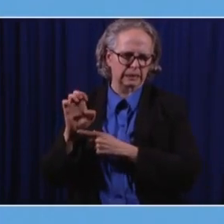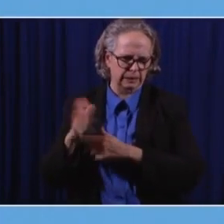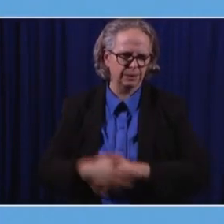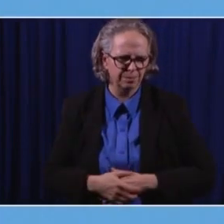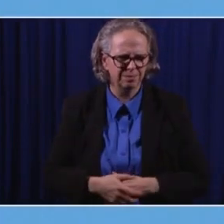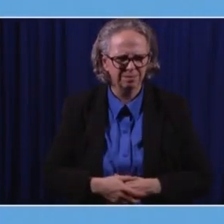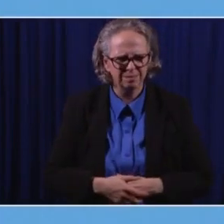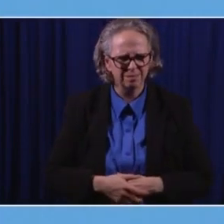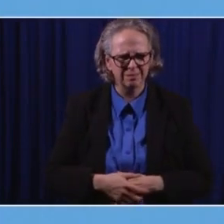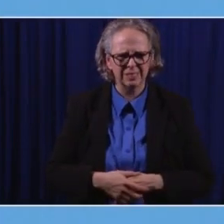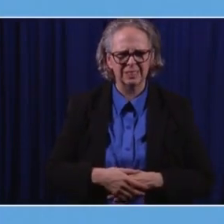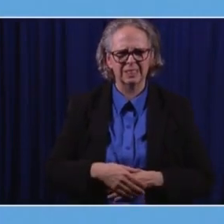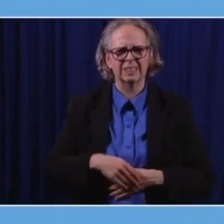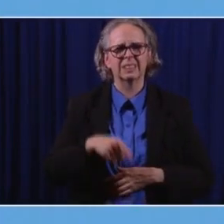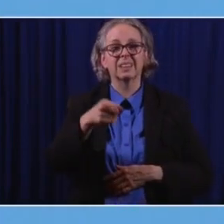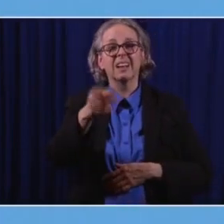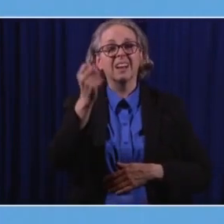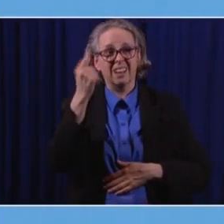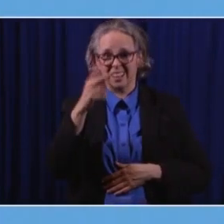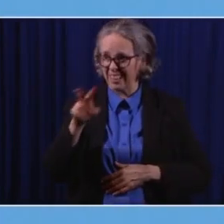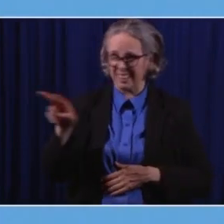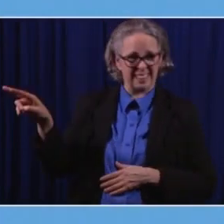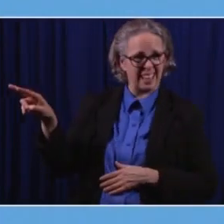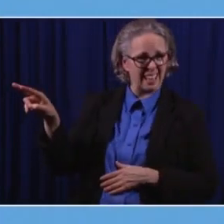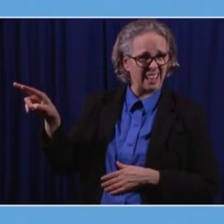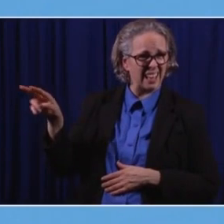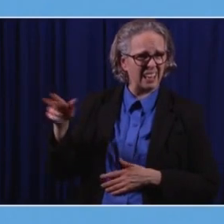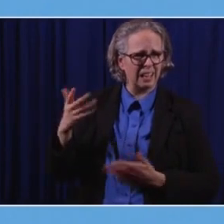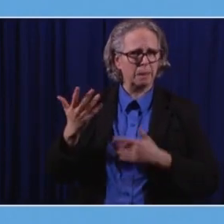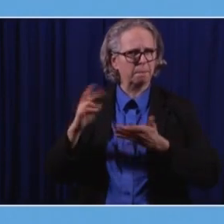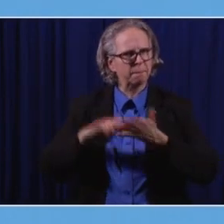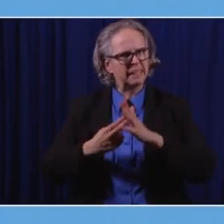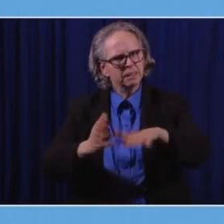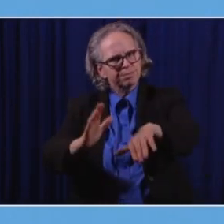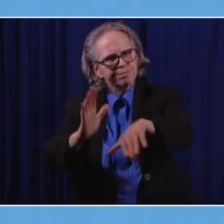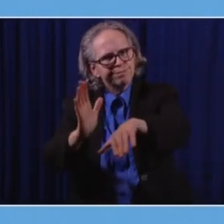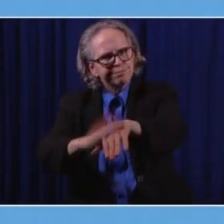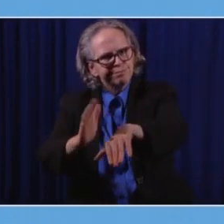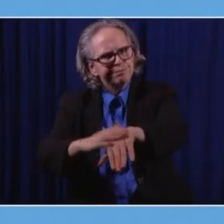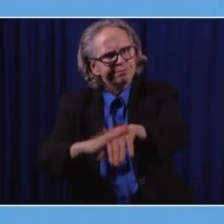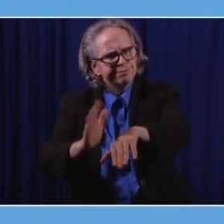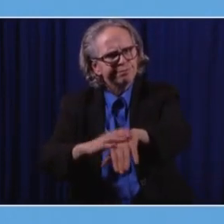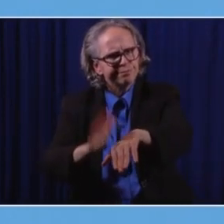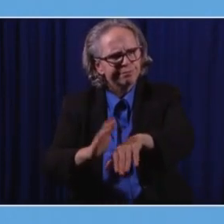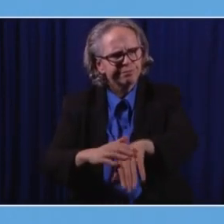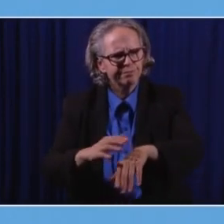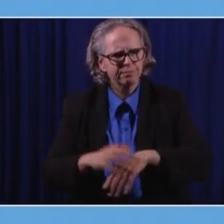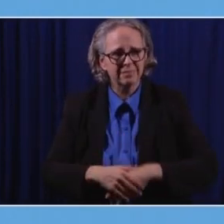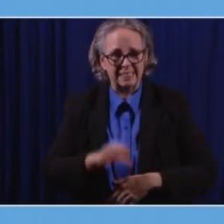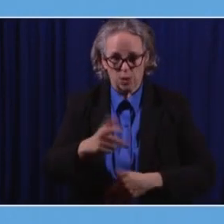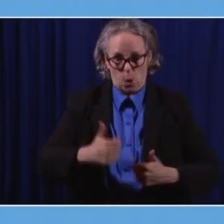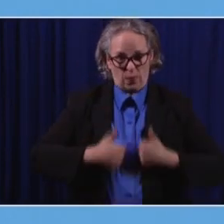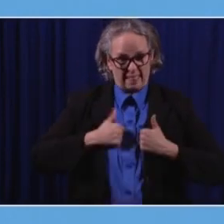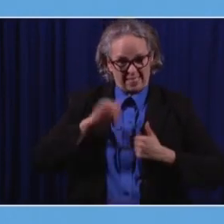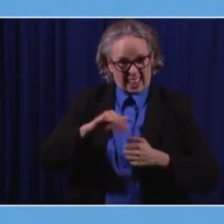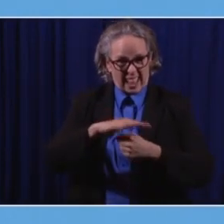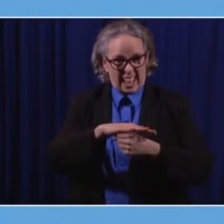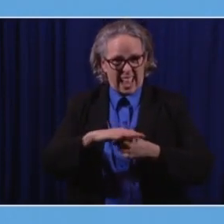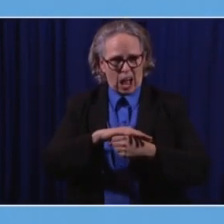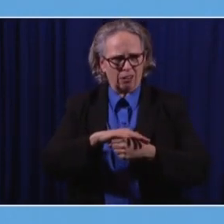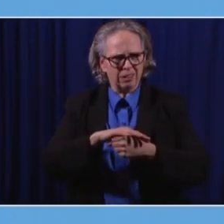home, these would be the counties that if you live in one of these counties, you would worry about, because they have either they have a high